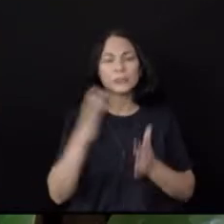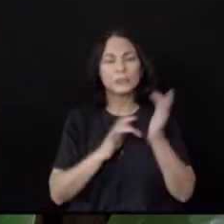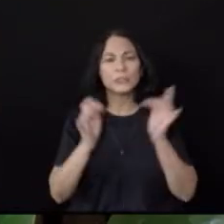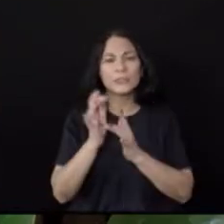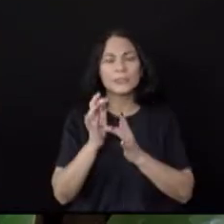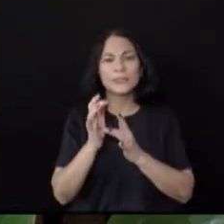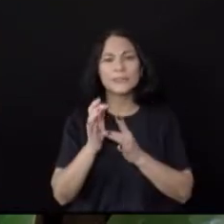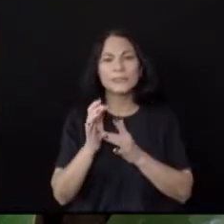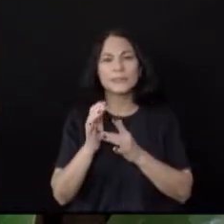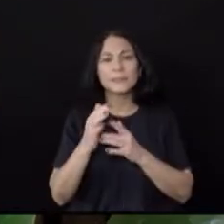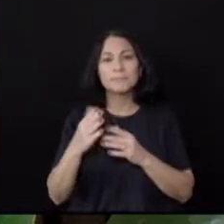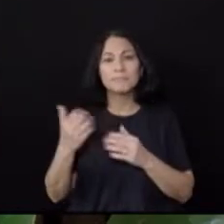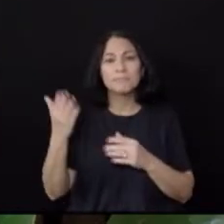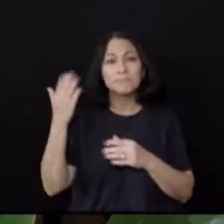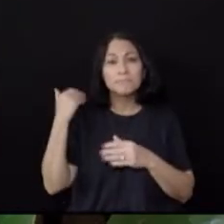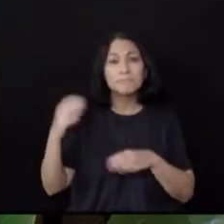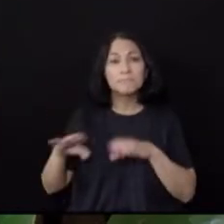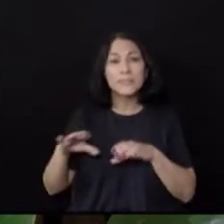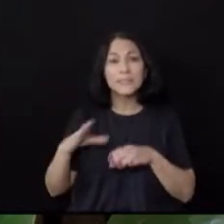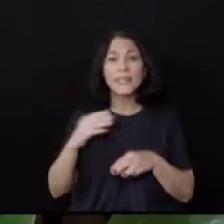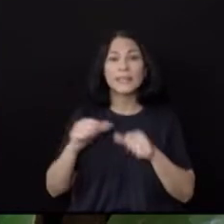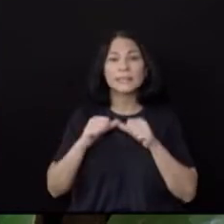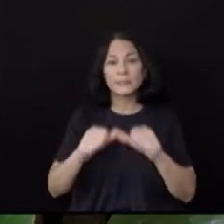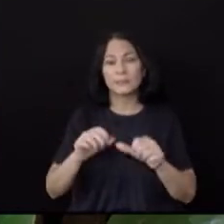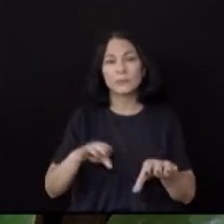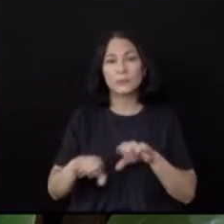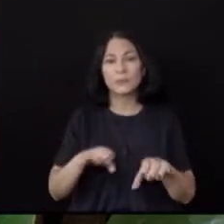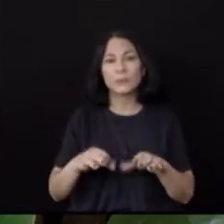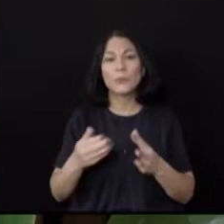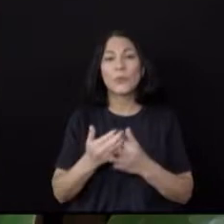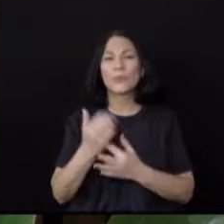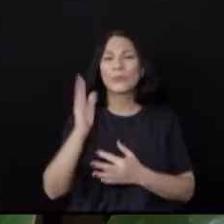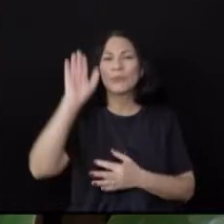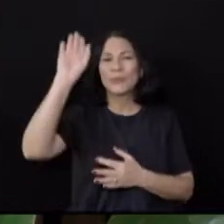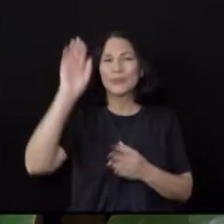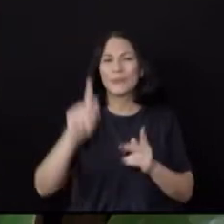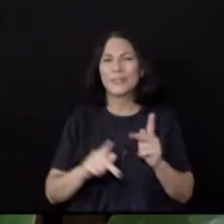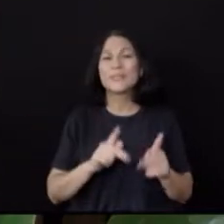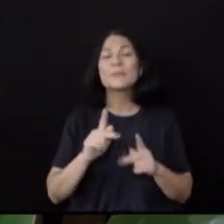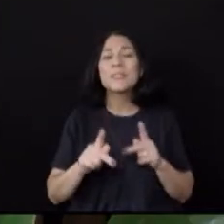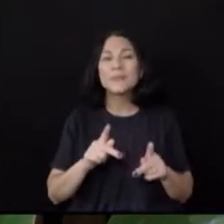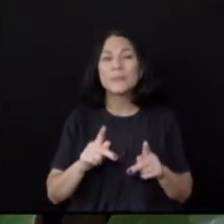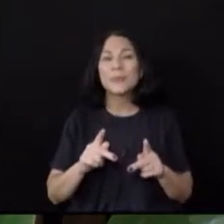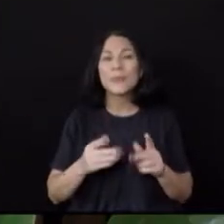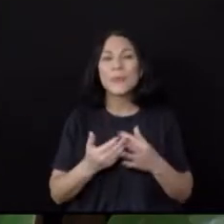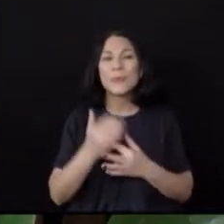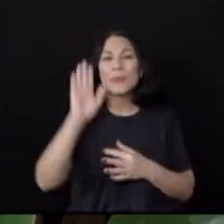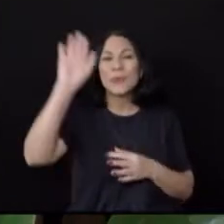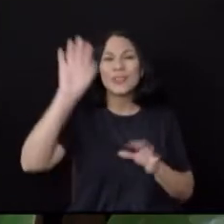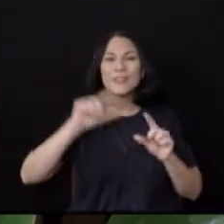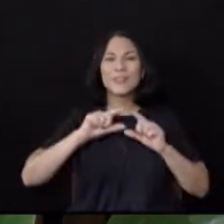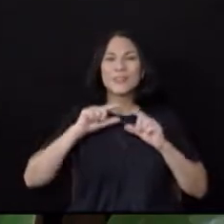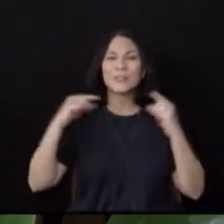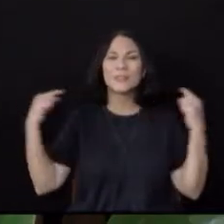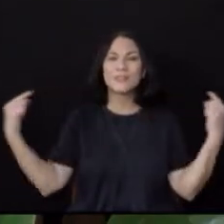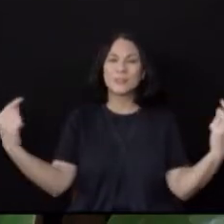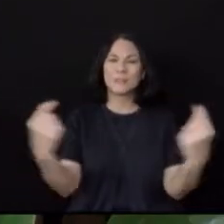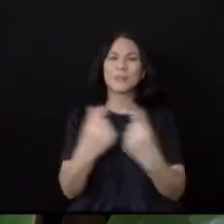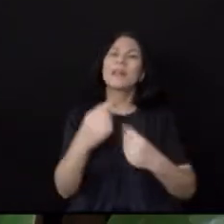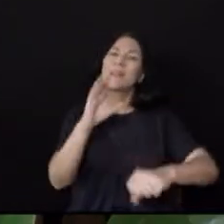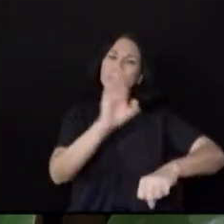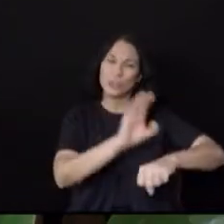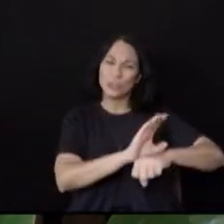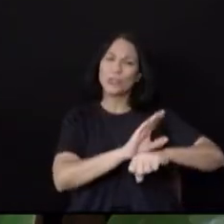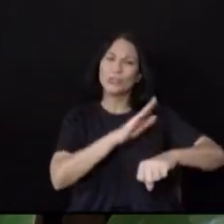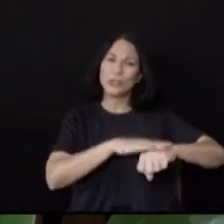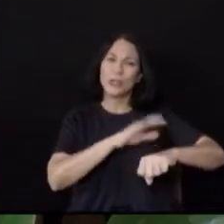He still does through his people, through his body, which is his church